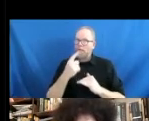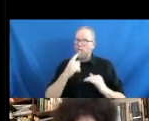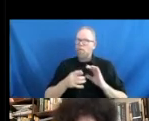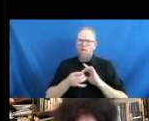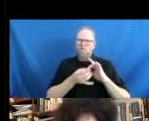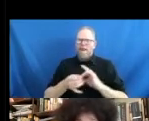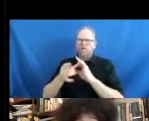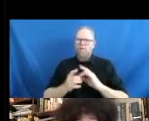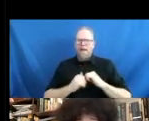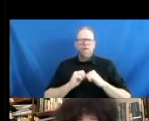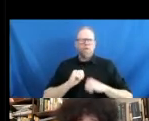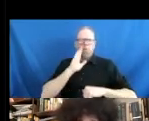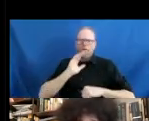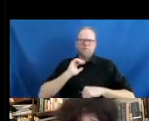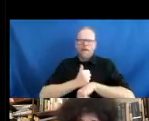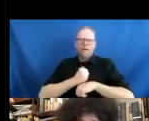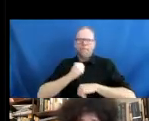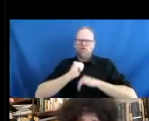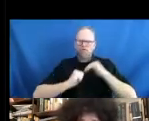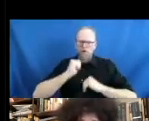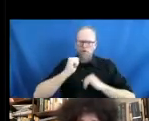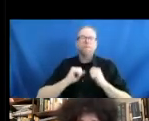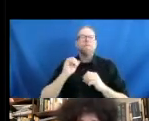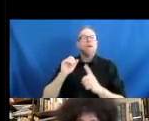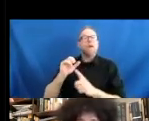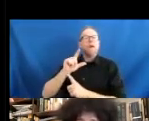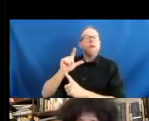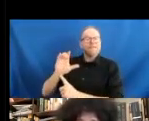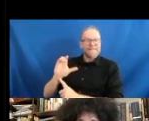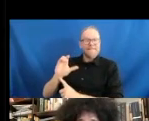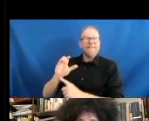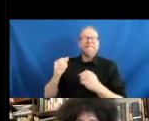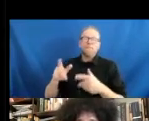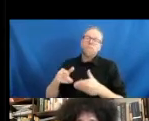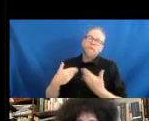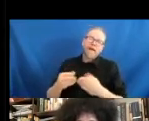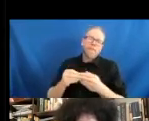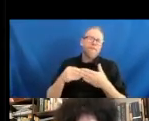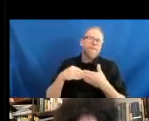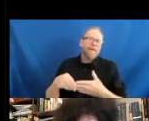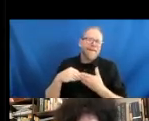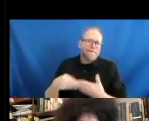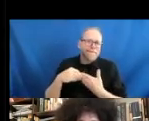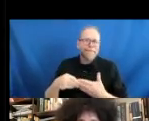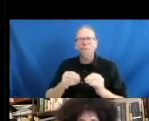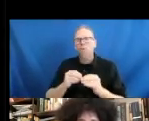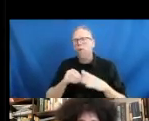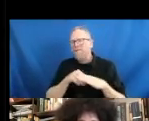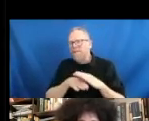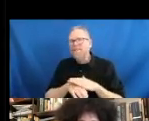be structured. LLCs offer a more flexible and